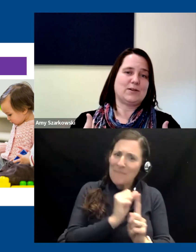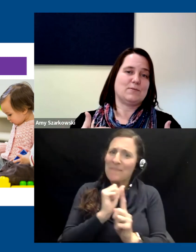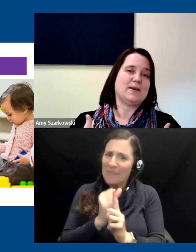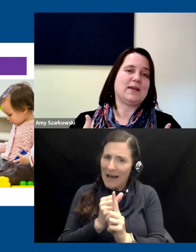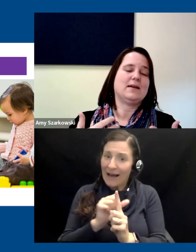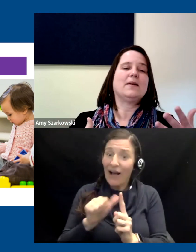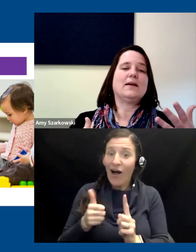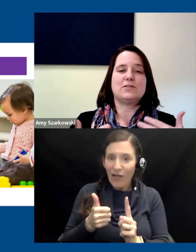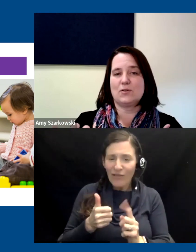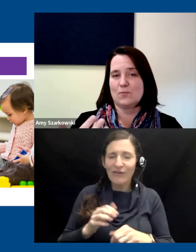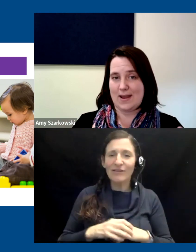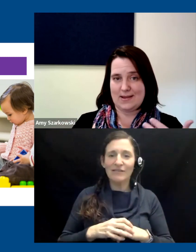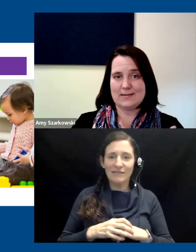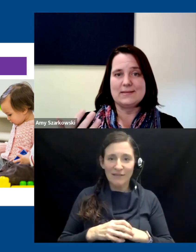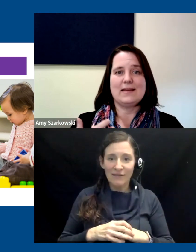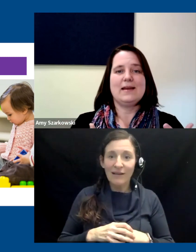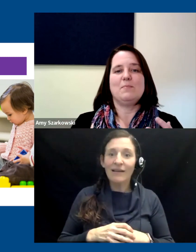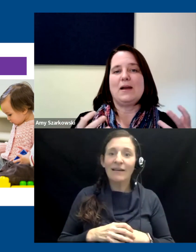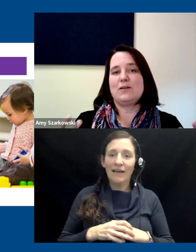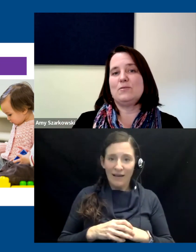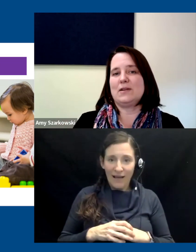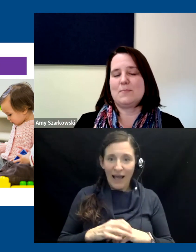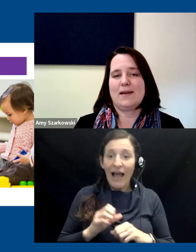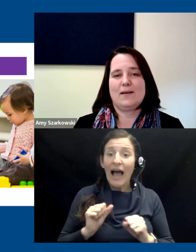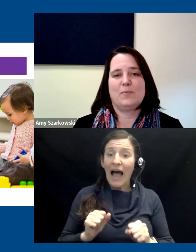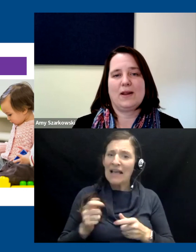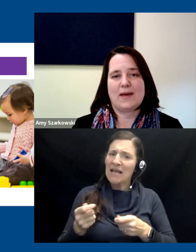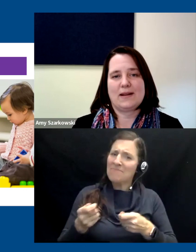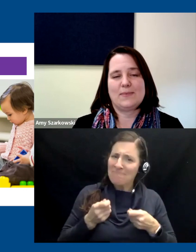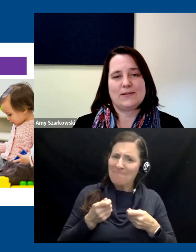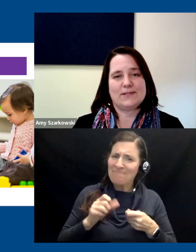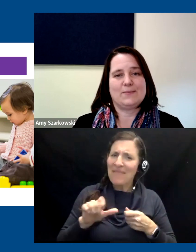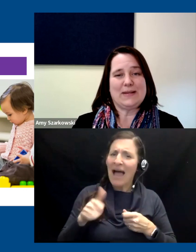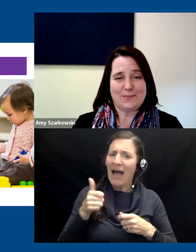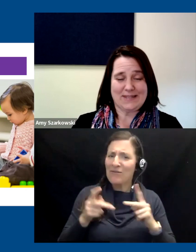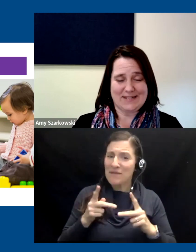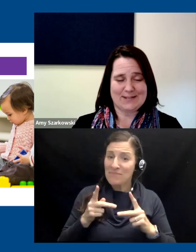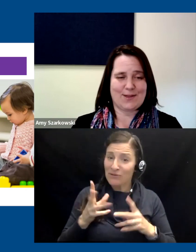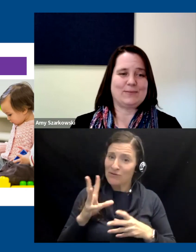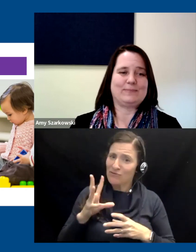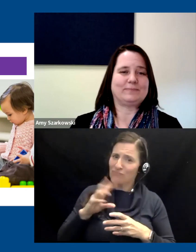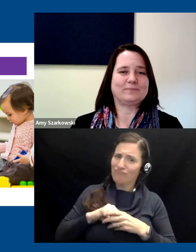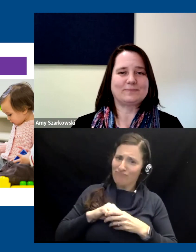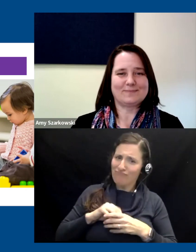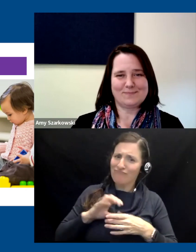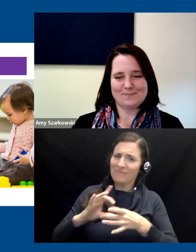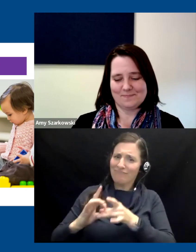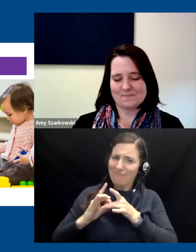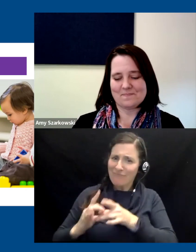to engage with me in certain ways by using my pragmatic abilities. Right?